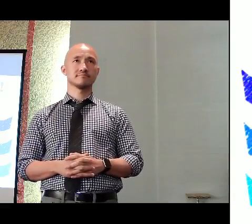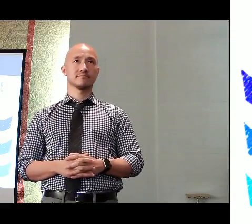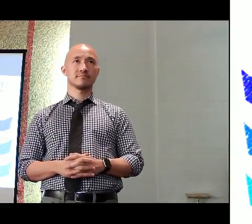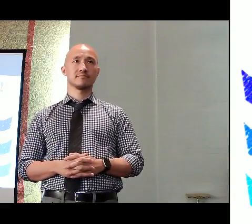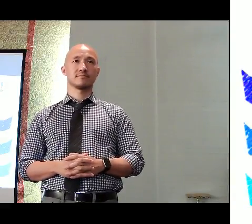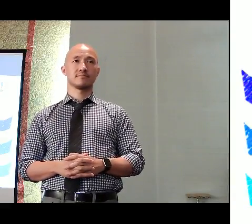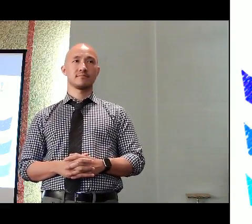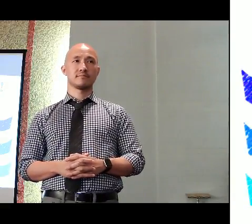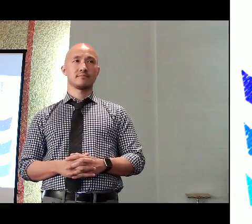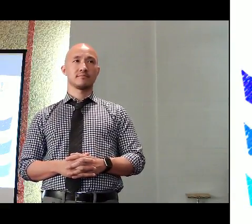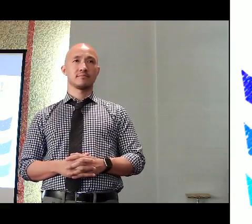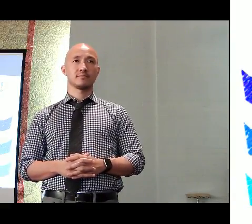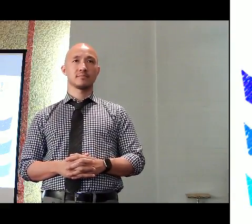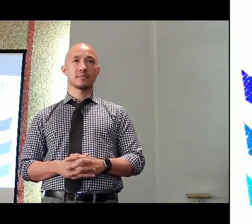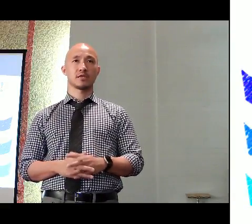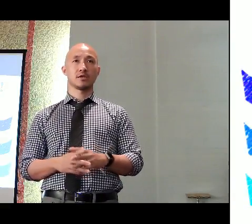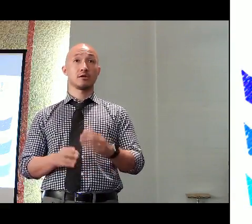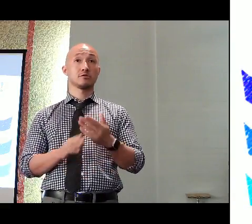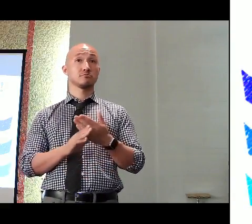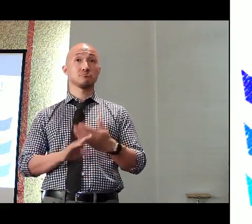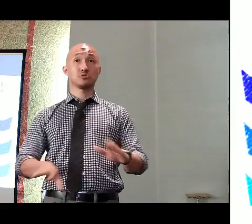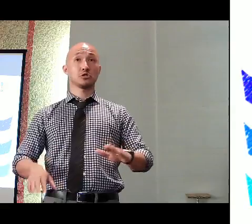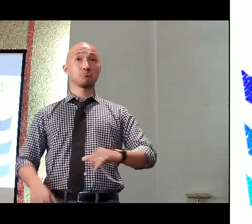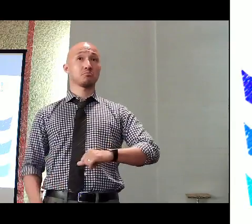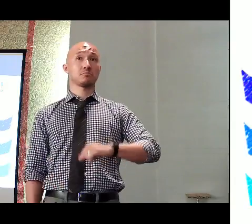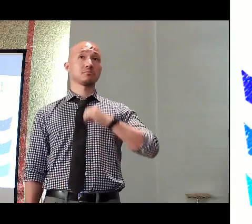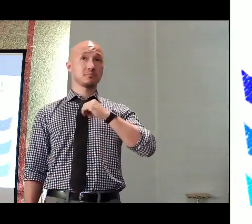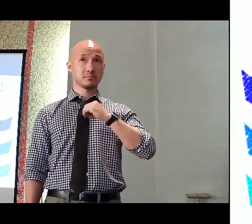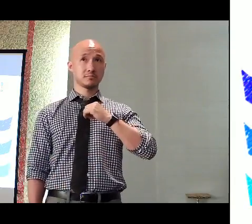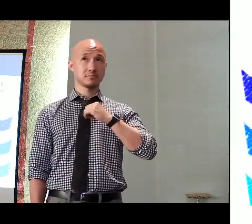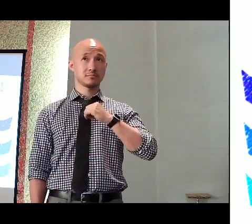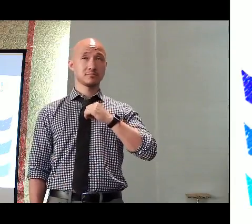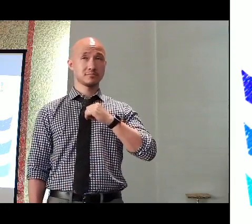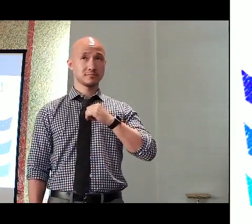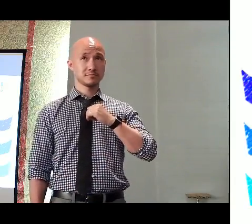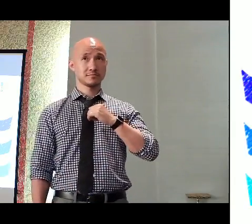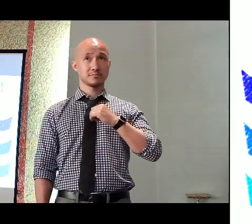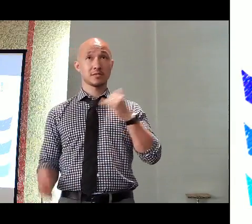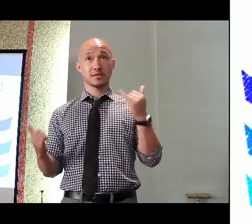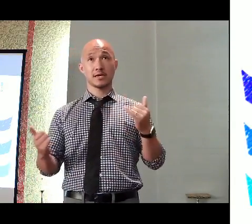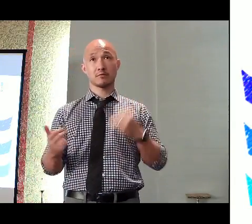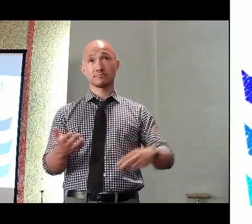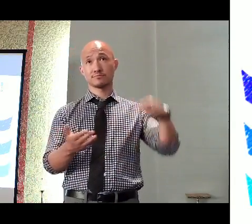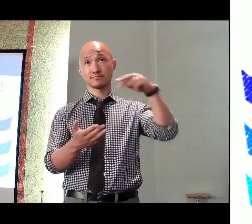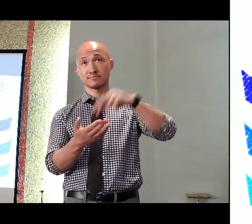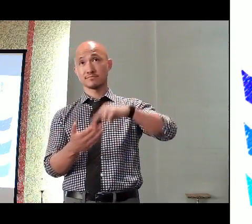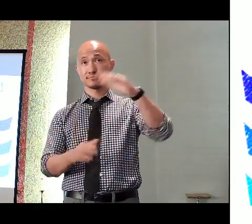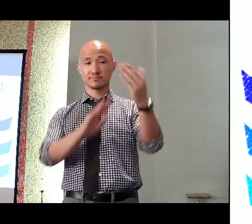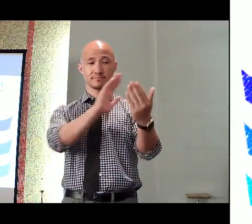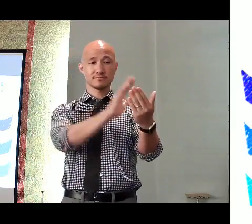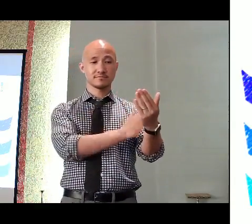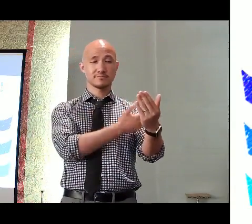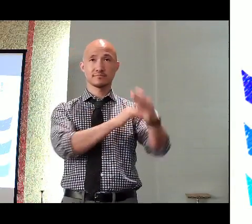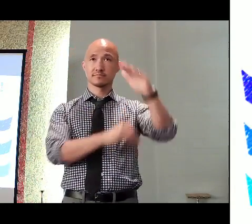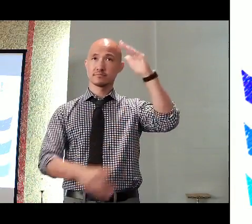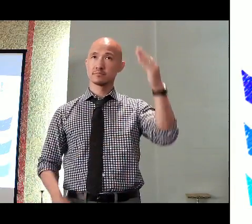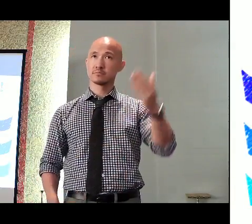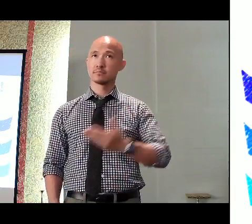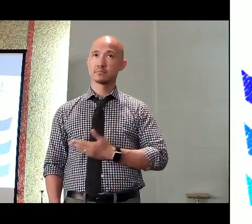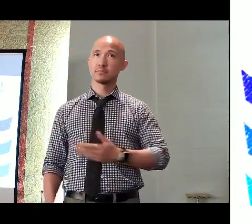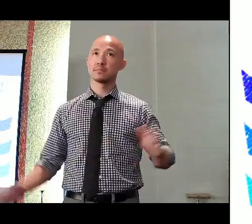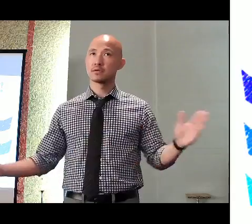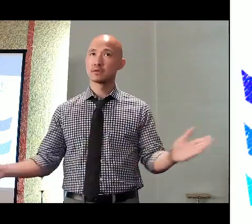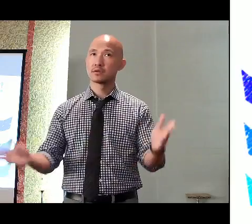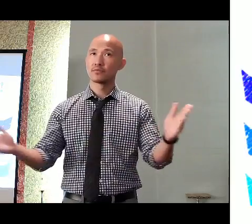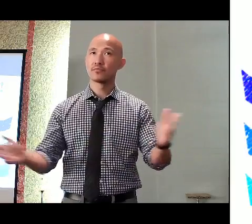as you do this. But don't let your ego get in the way. So as we stand and sing the song of invitation, I welcome you to come forward, lay down your prayers